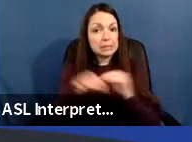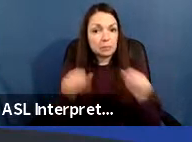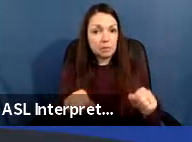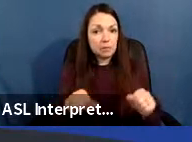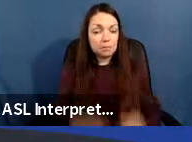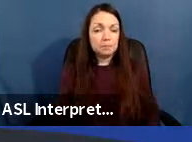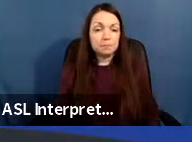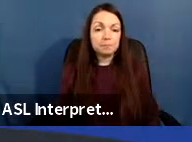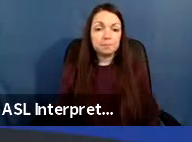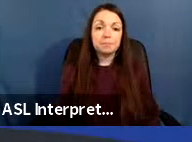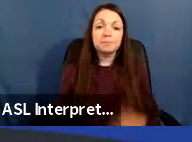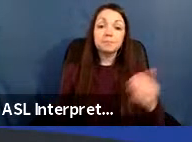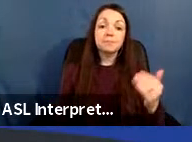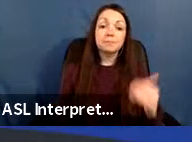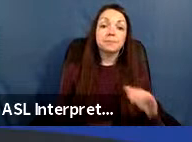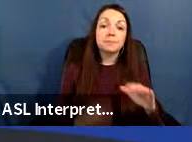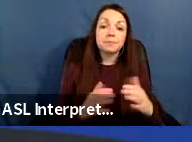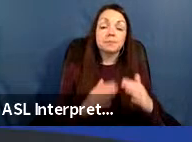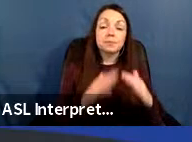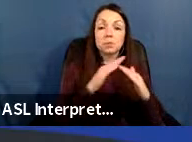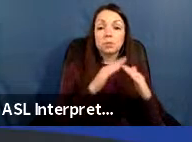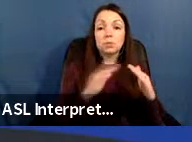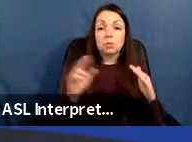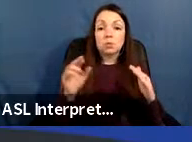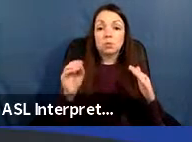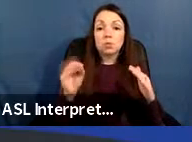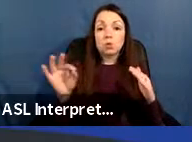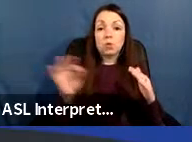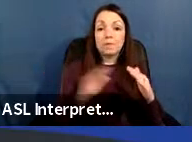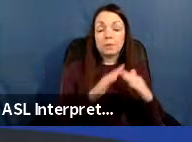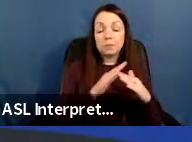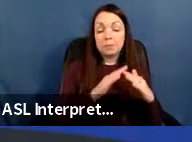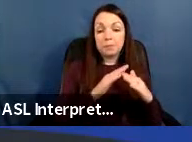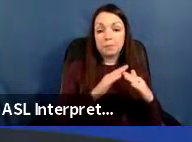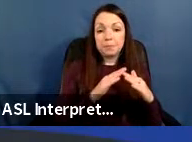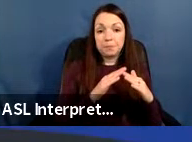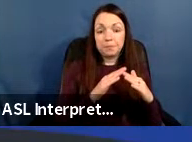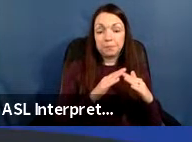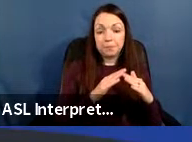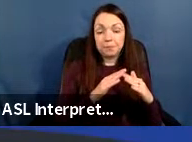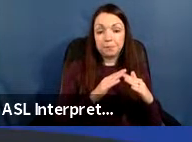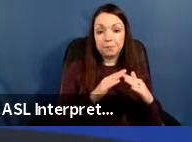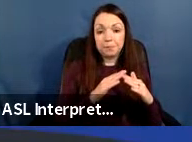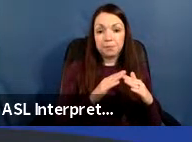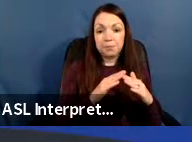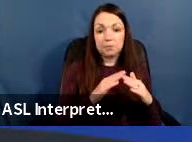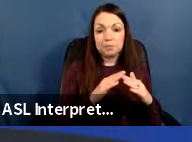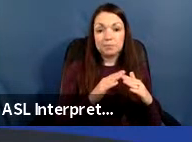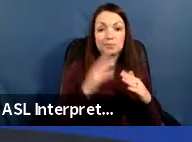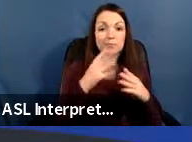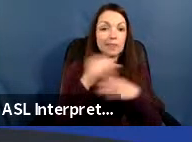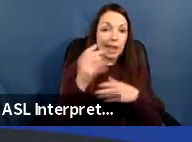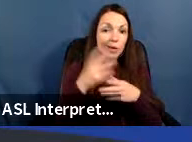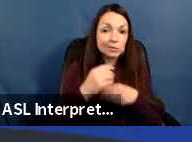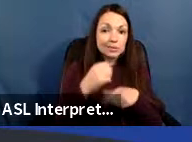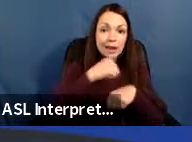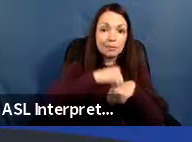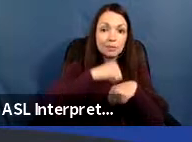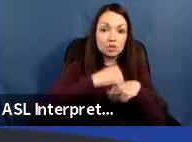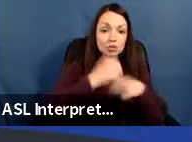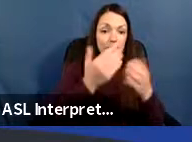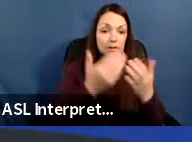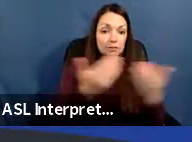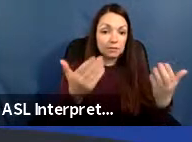This next category, roof and envelopes. This includes roof, exterior masonry,